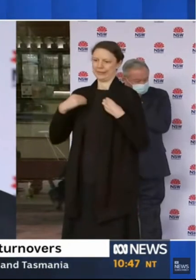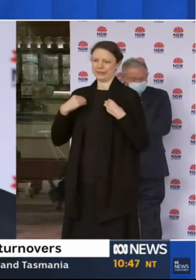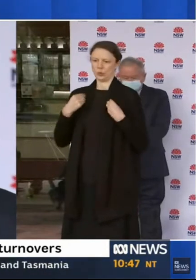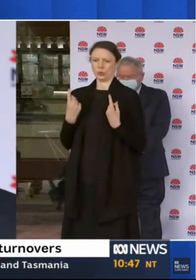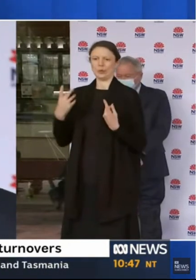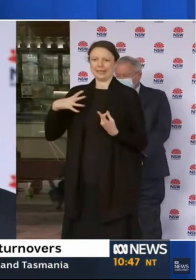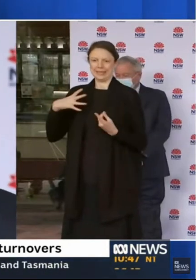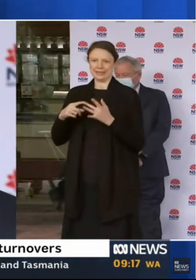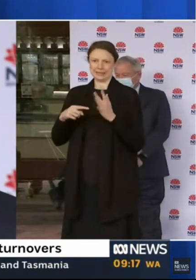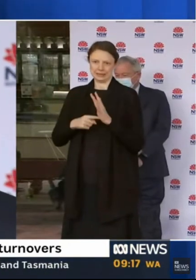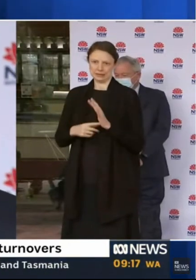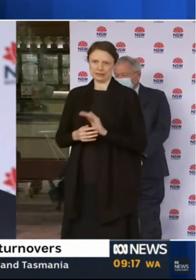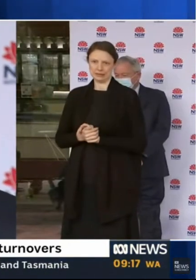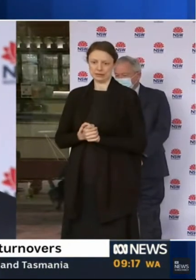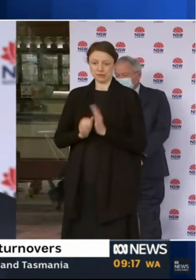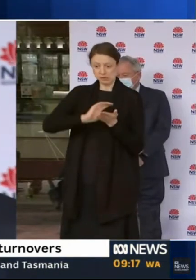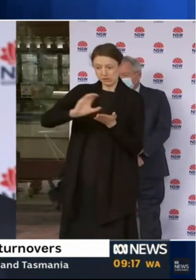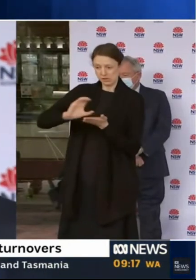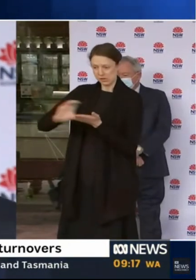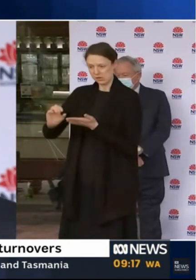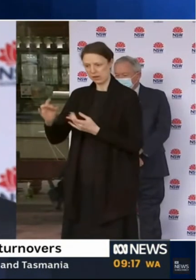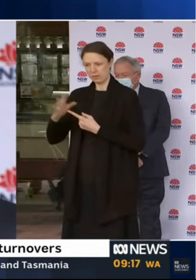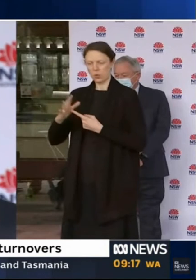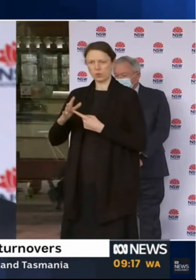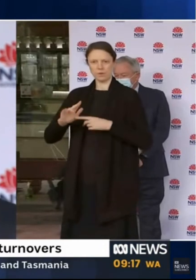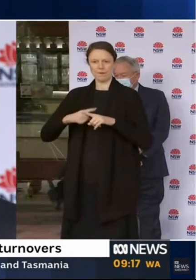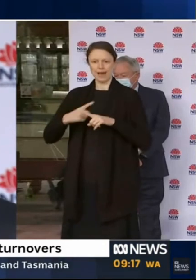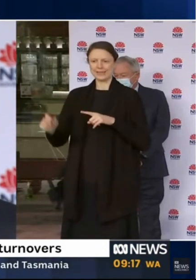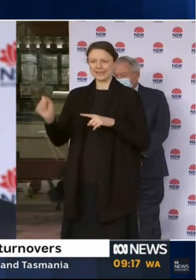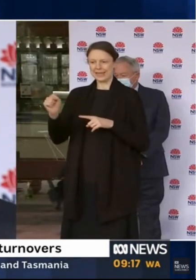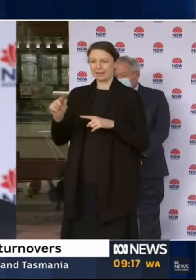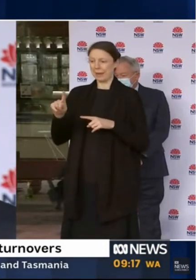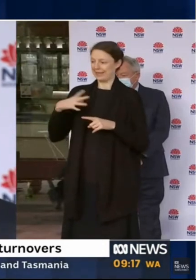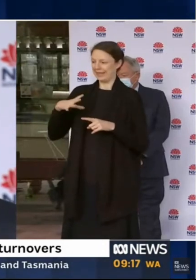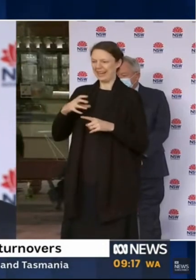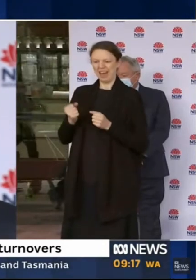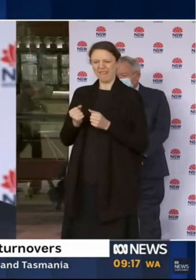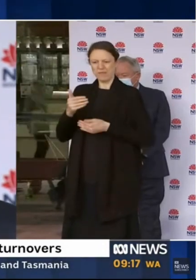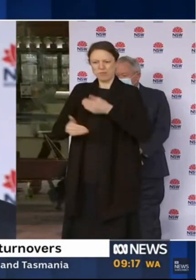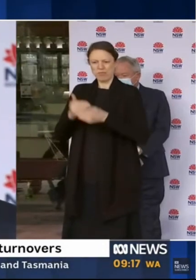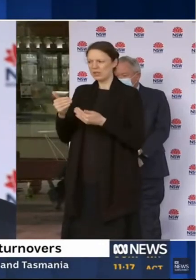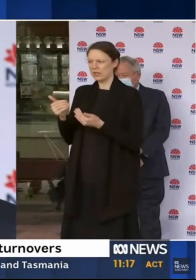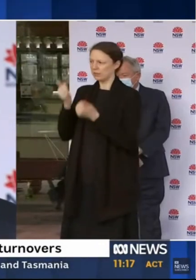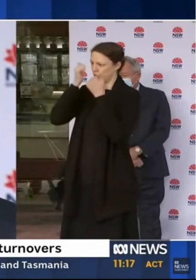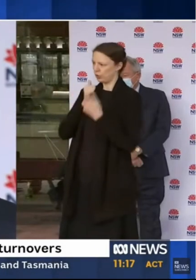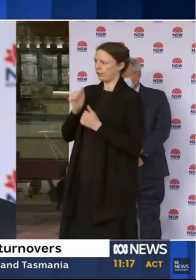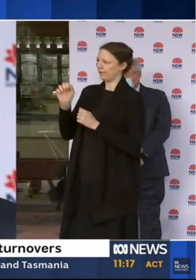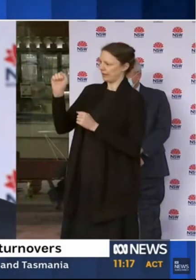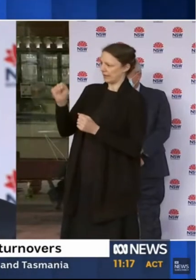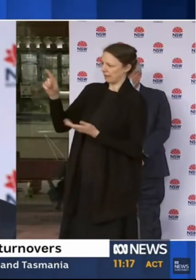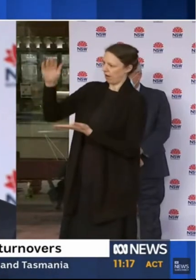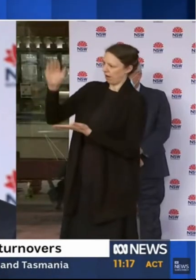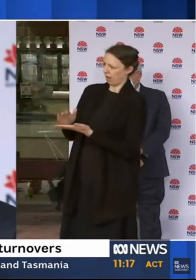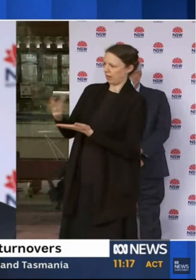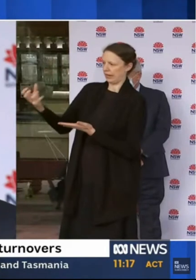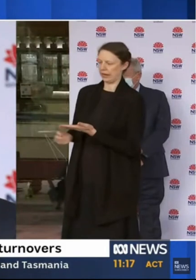getting that money out the door very quickly is what we're focused on, but at the same time there needs to be evidence of that